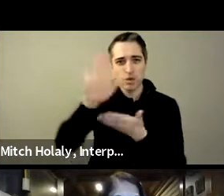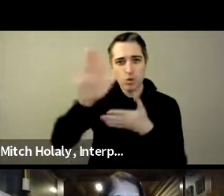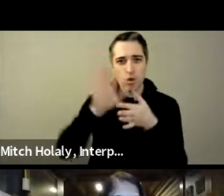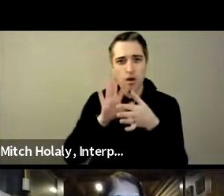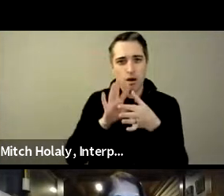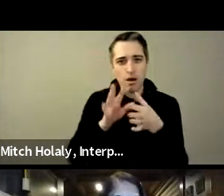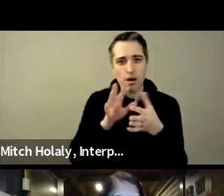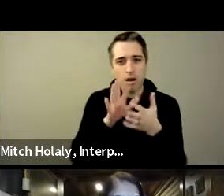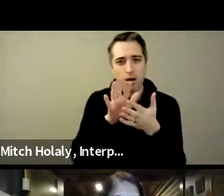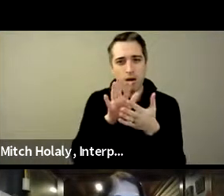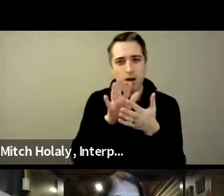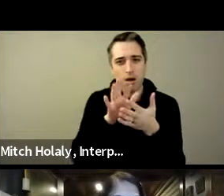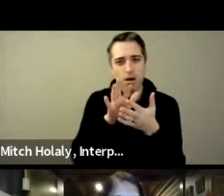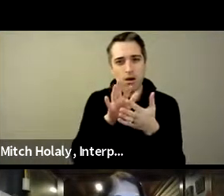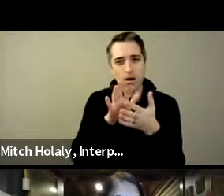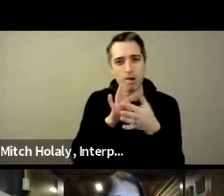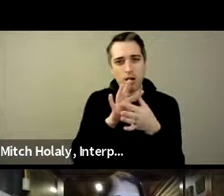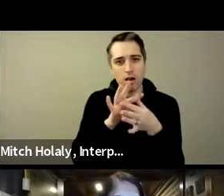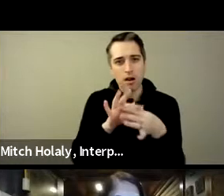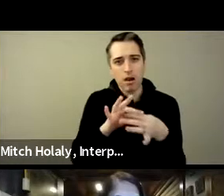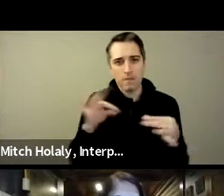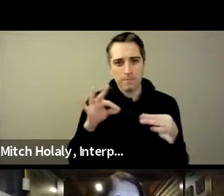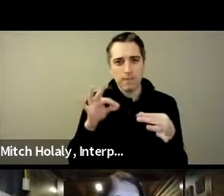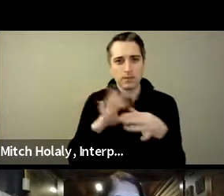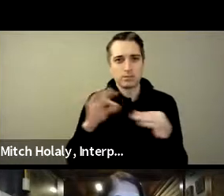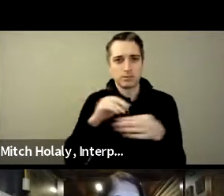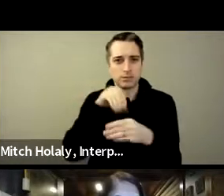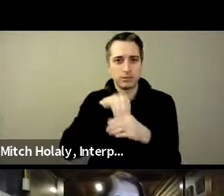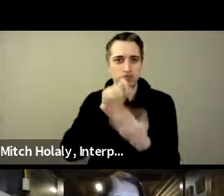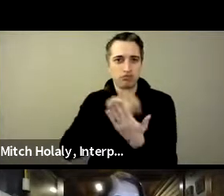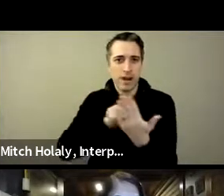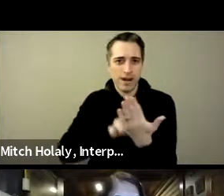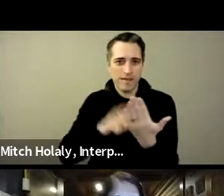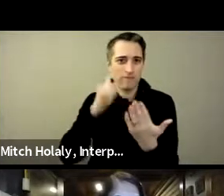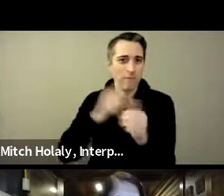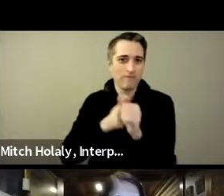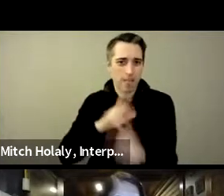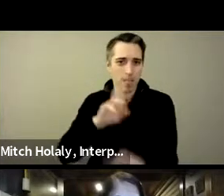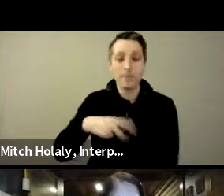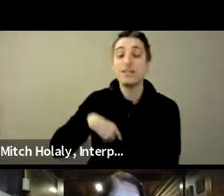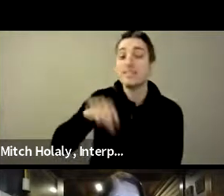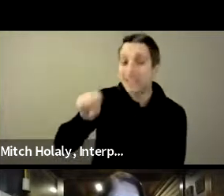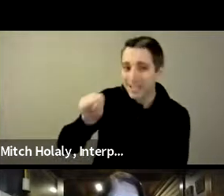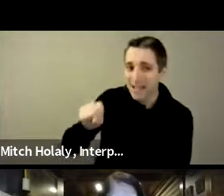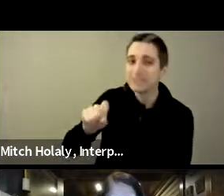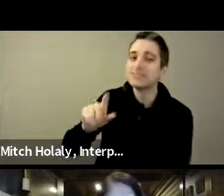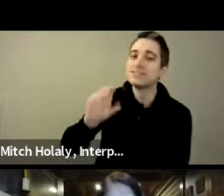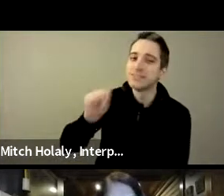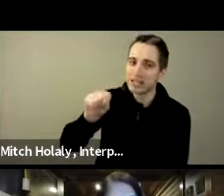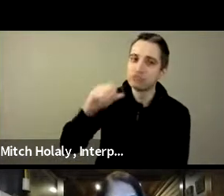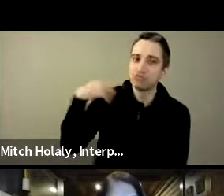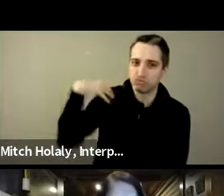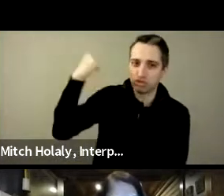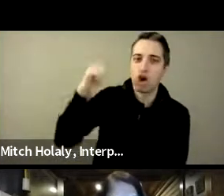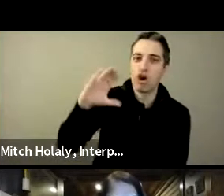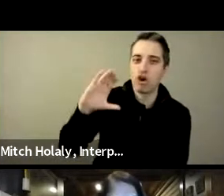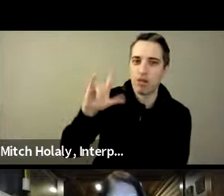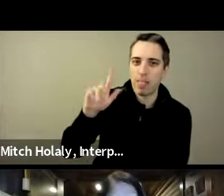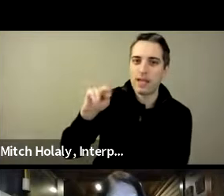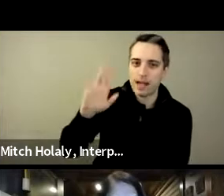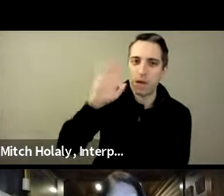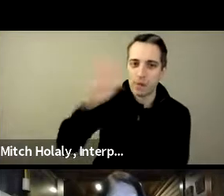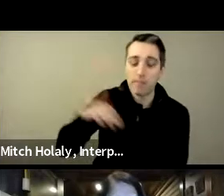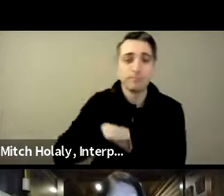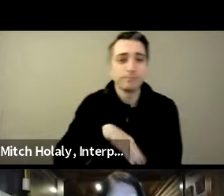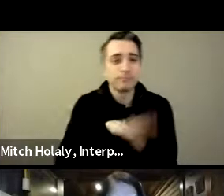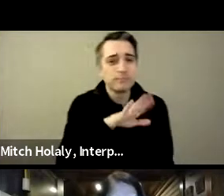commission, please, for follow-up by the department? Yes, Chair Clayton, I certainly will do that. Okay. And Ms. Sanford, can